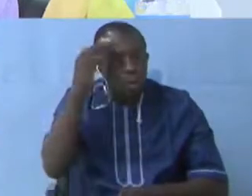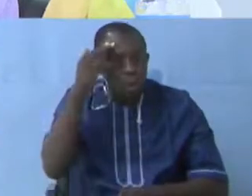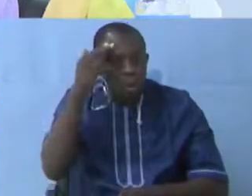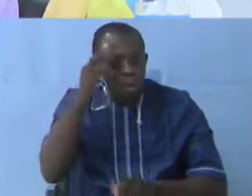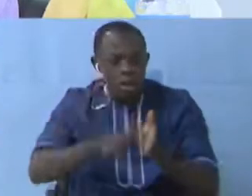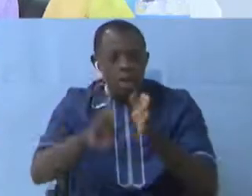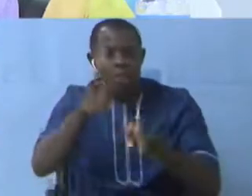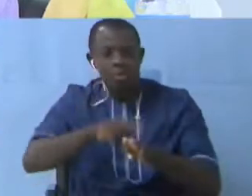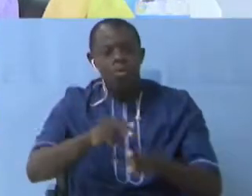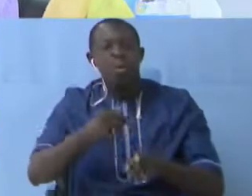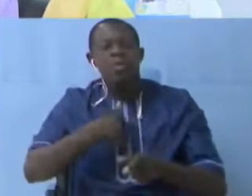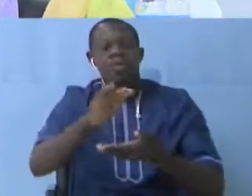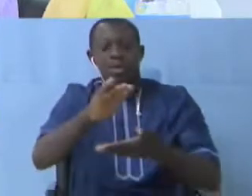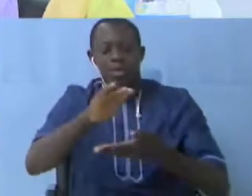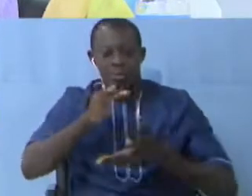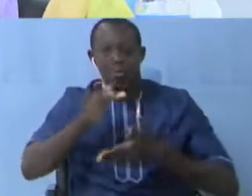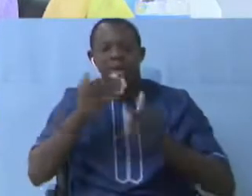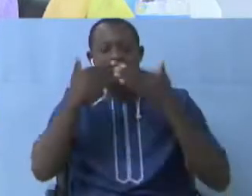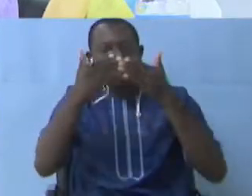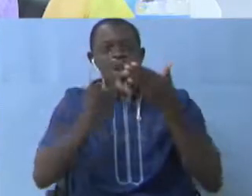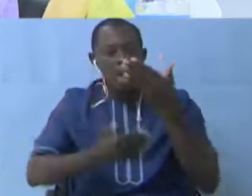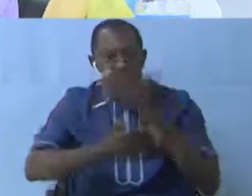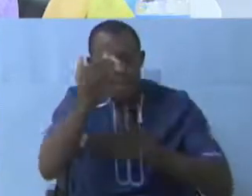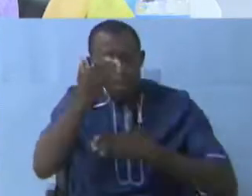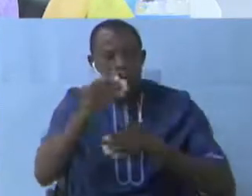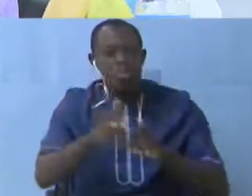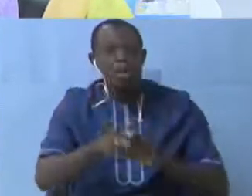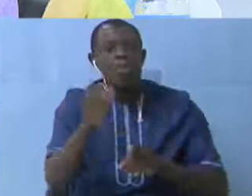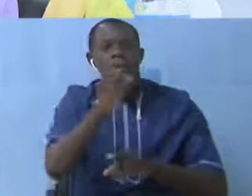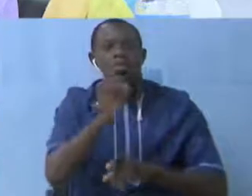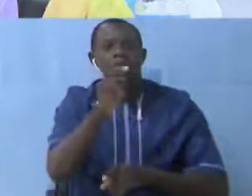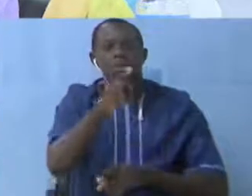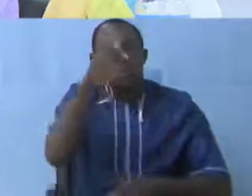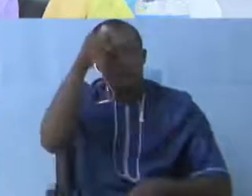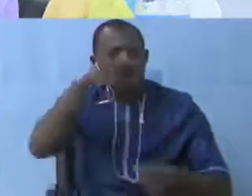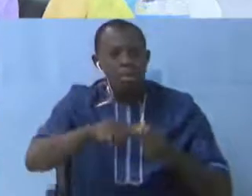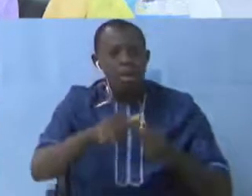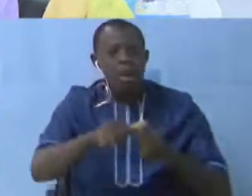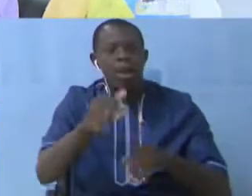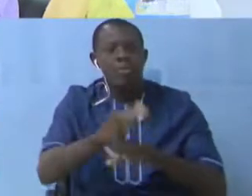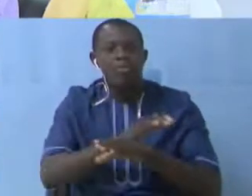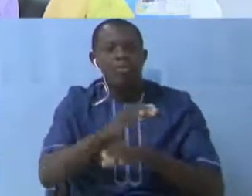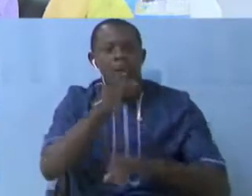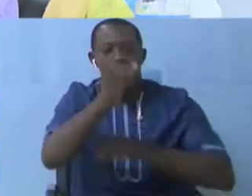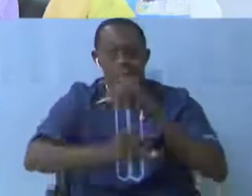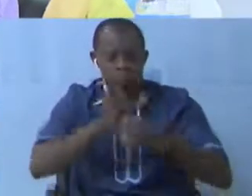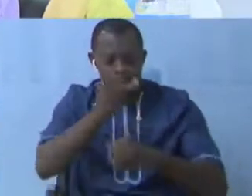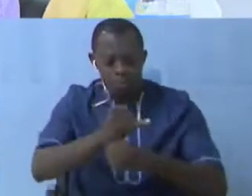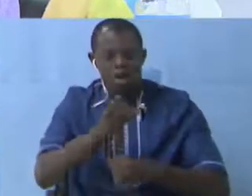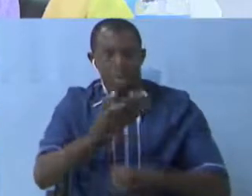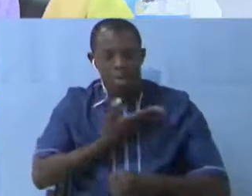got the information very early, because you remember he got internet at that time.